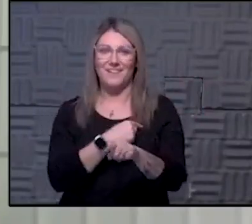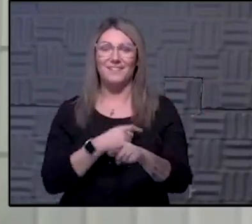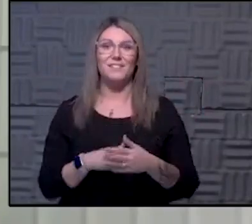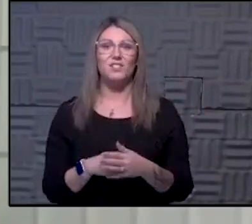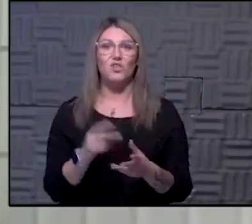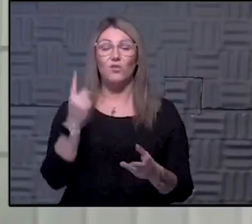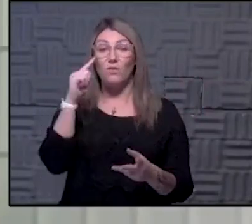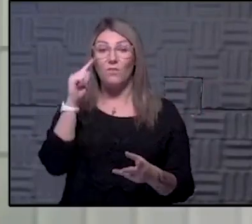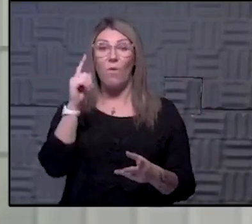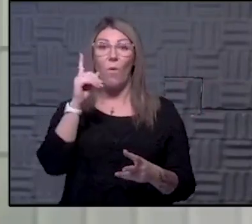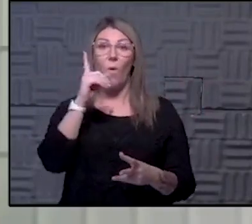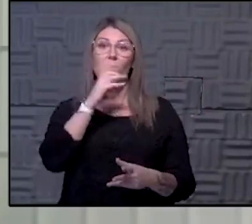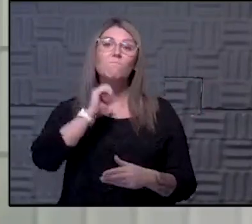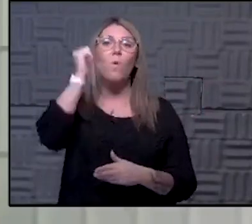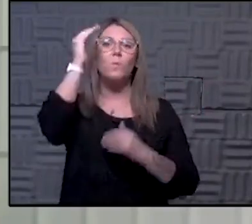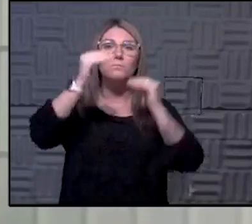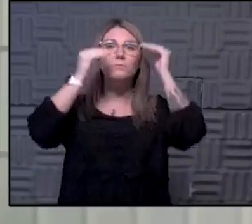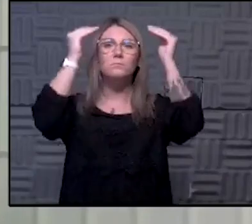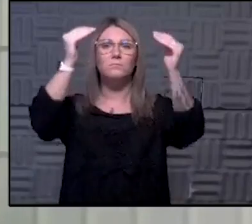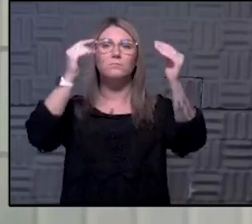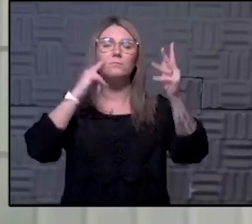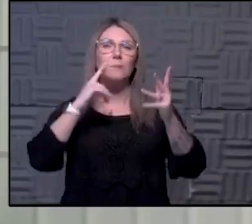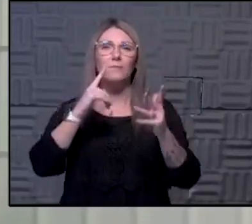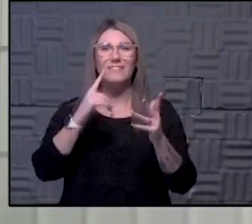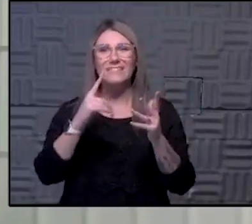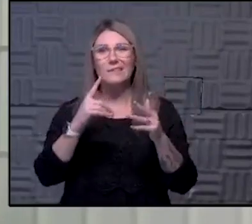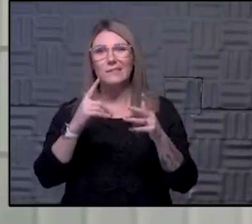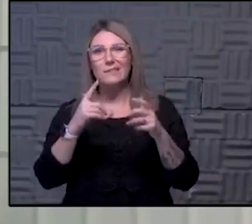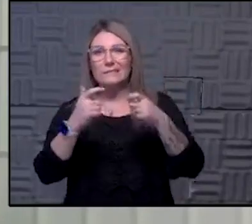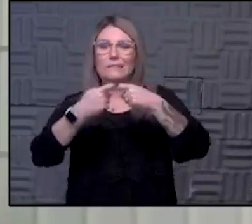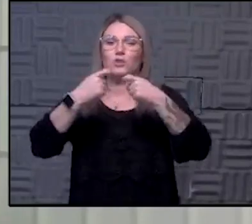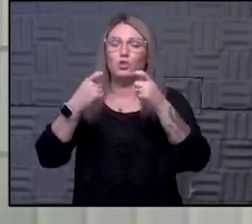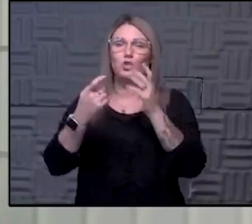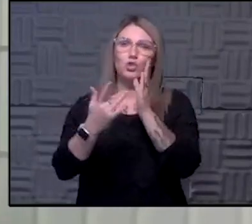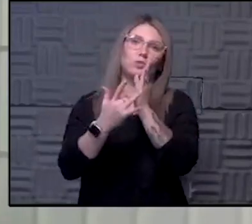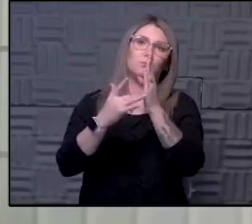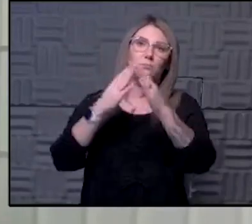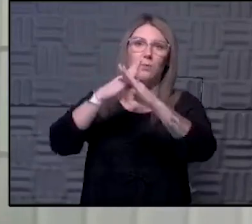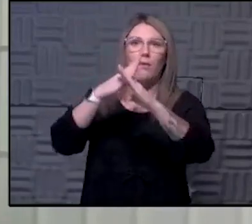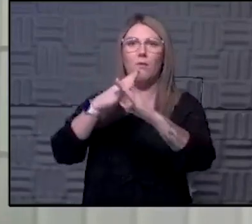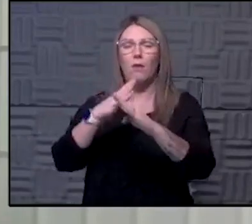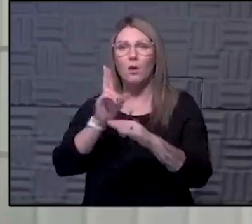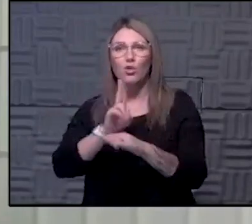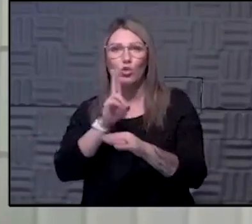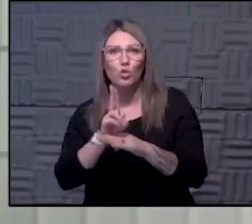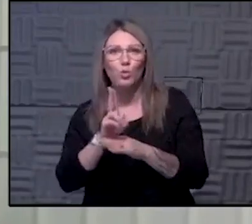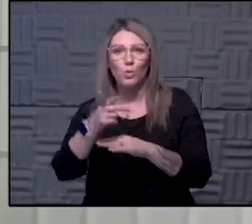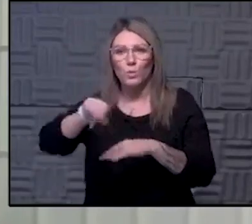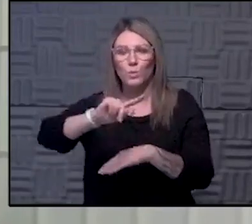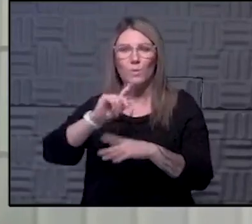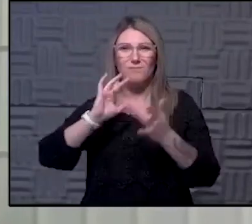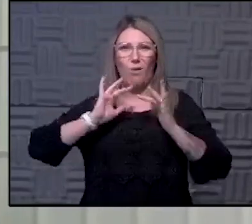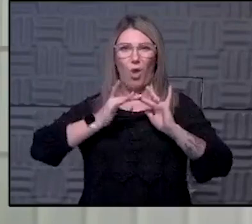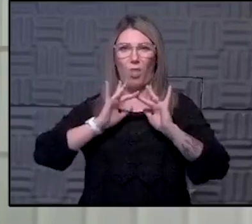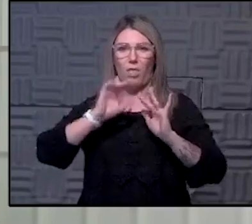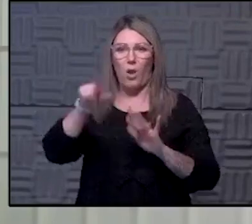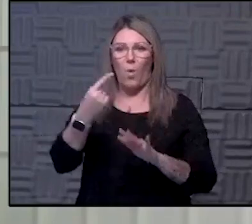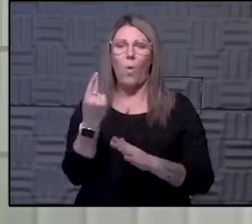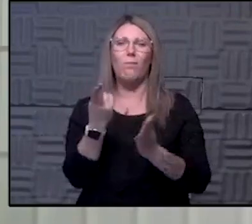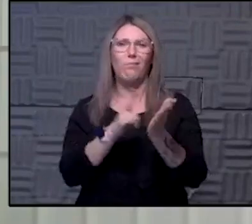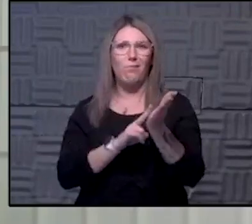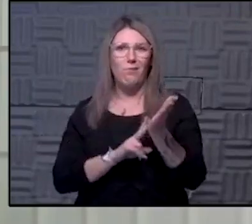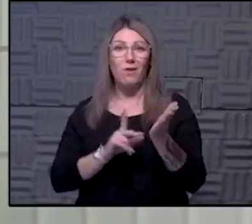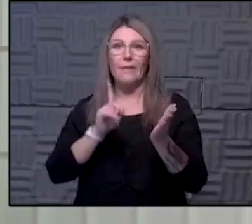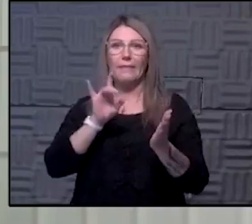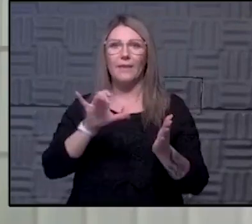older adults who do have some type of digital barrier to using the vaccine registries that are online only, that's really what our service